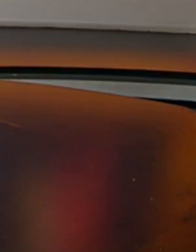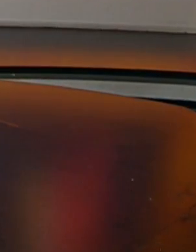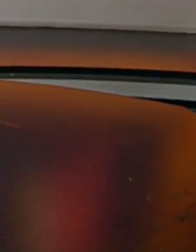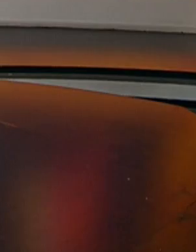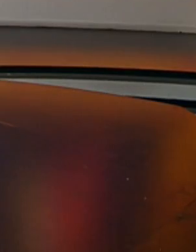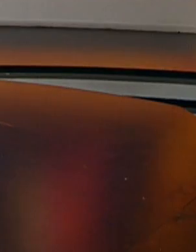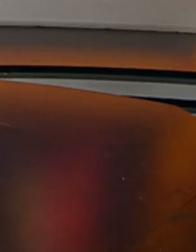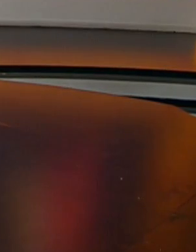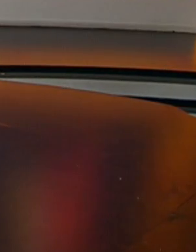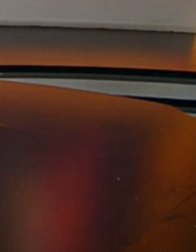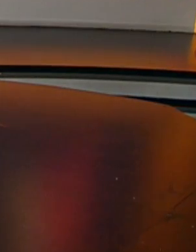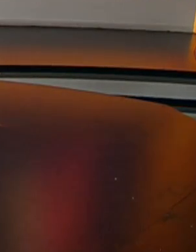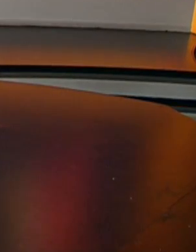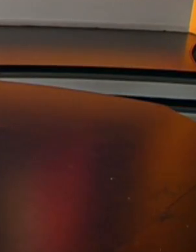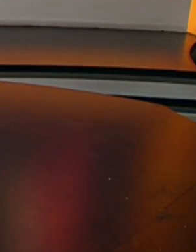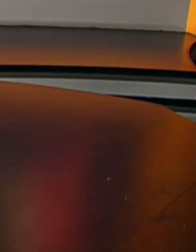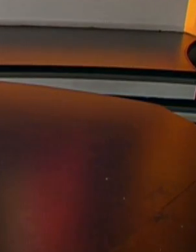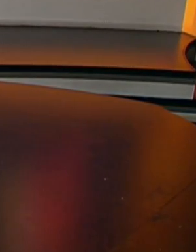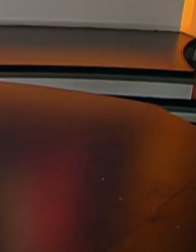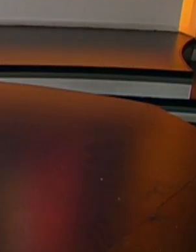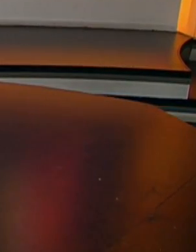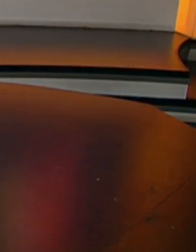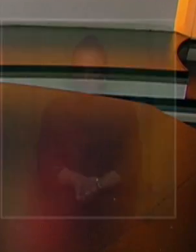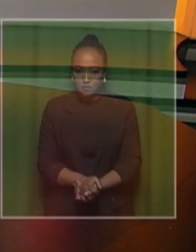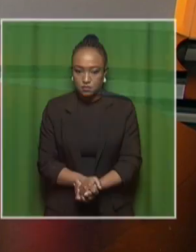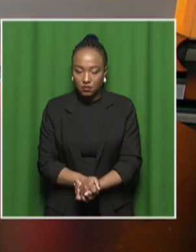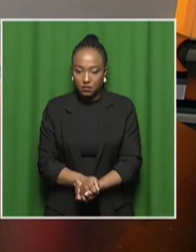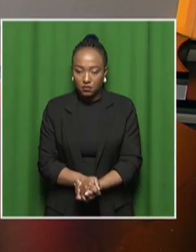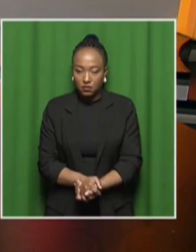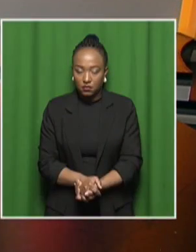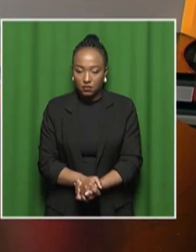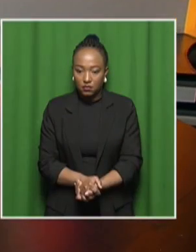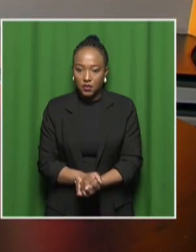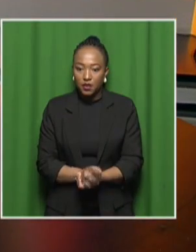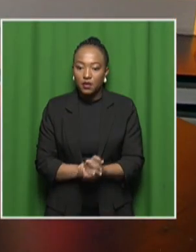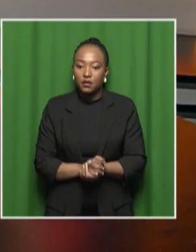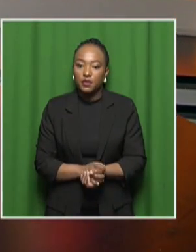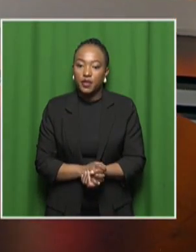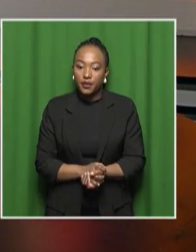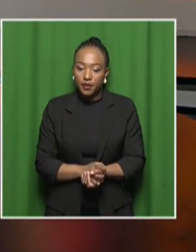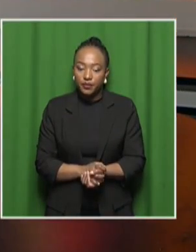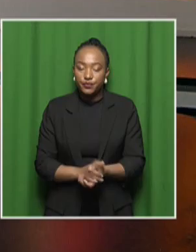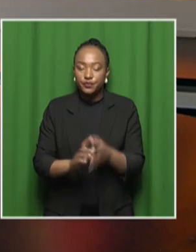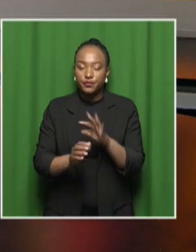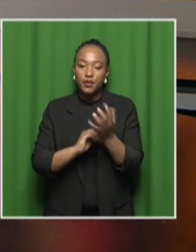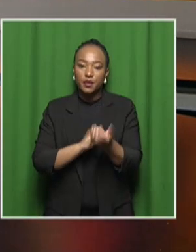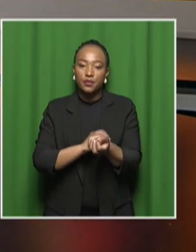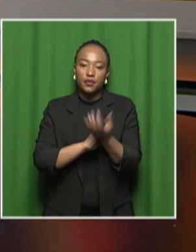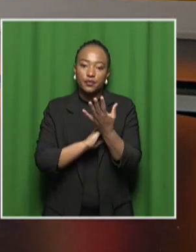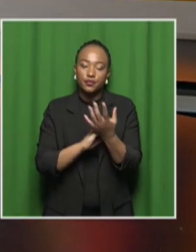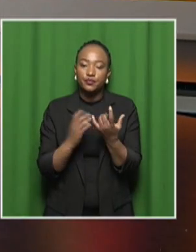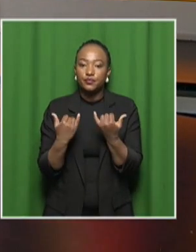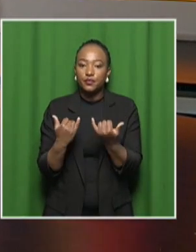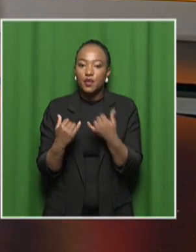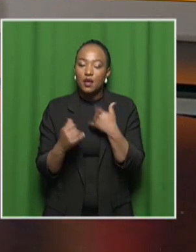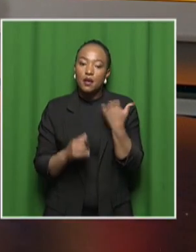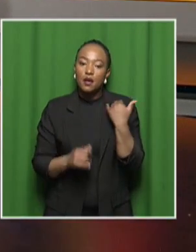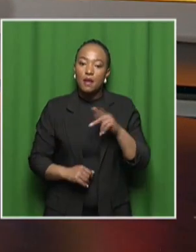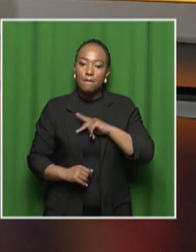issue of unity when the ANC Congress took place. And we saw Mpumalanga and, of course, led by the then